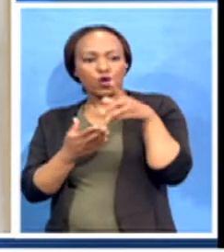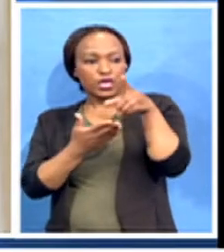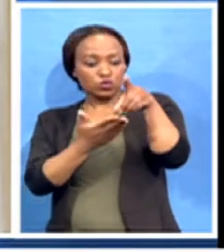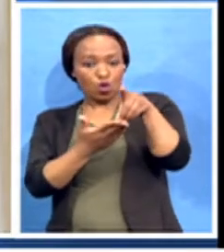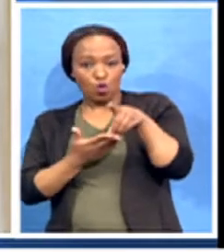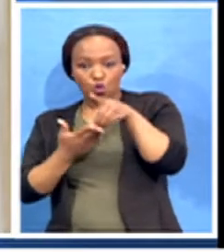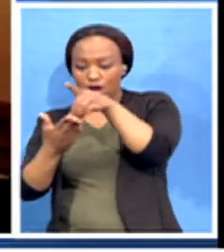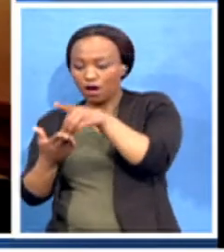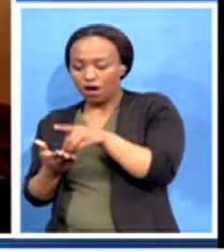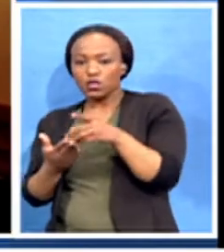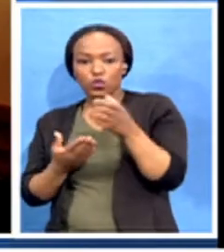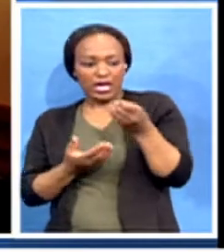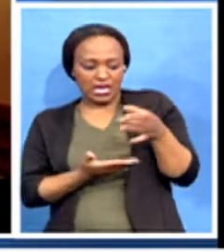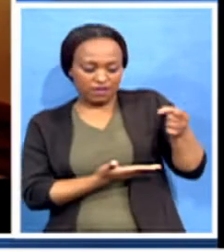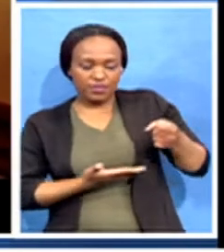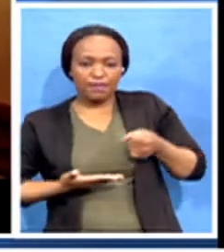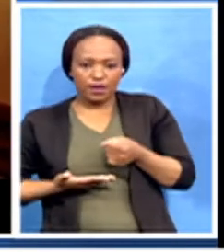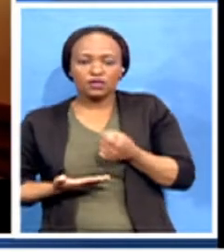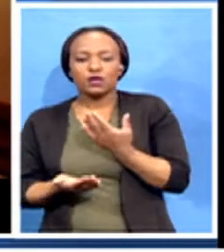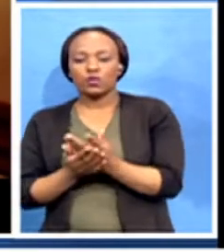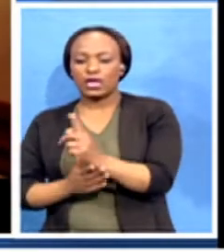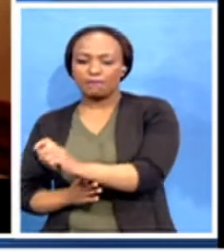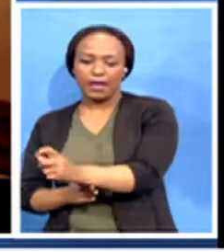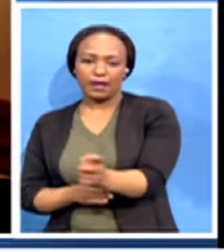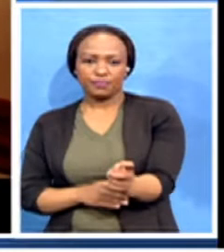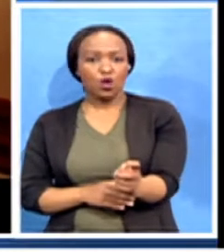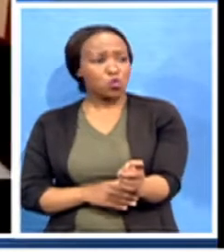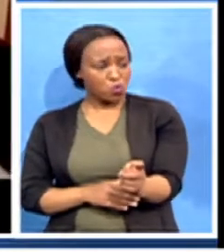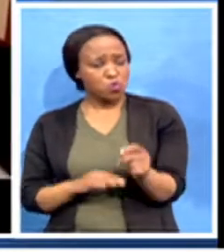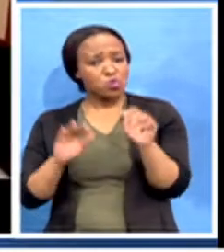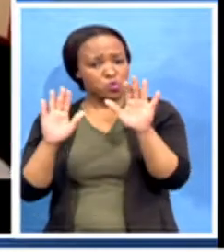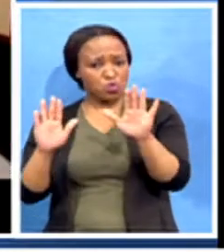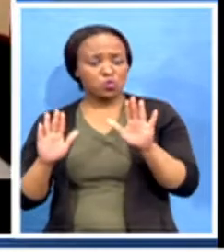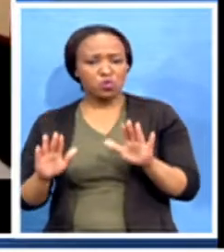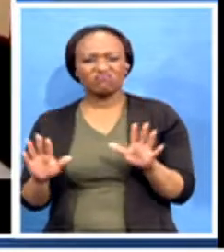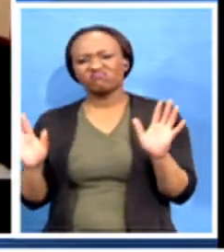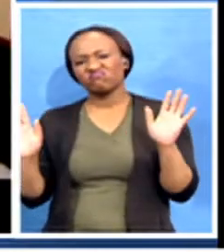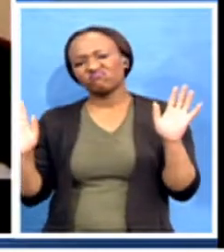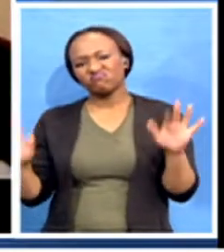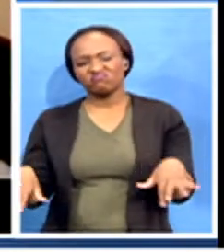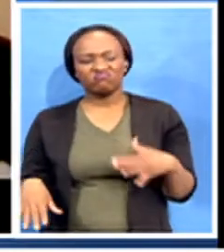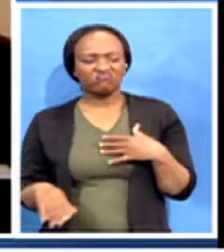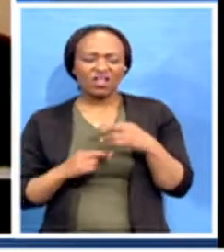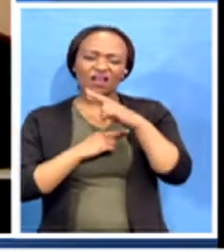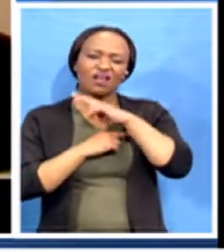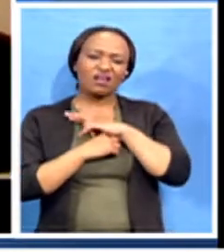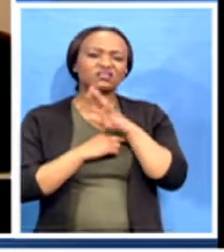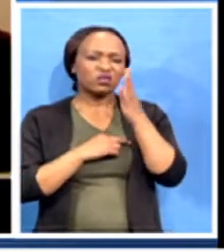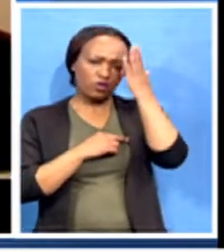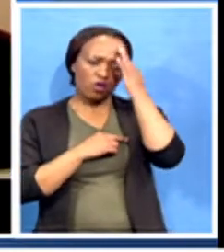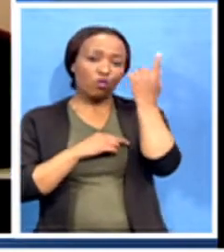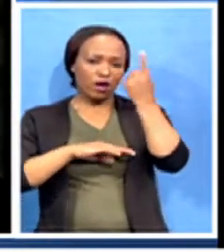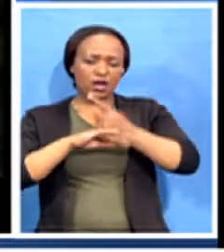who would give us the kind of money. Okay. And that was an amazing experience. They were relaxed. They knew that one day we would